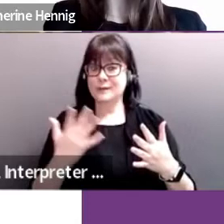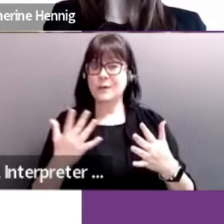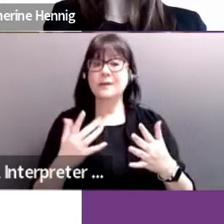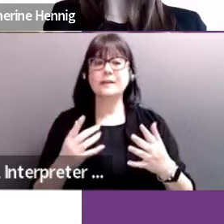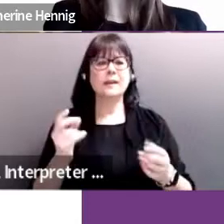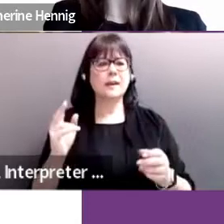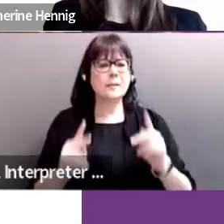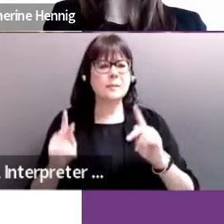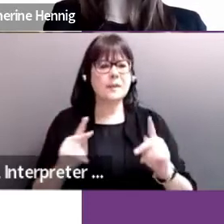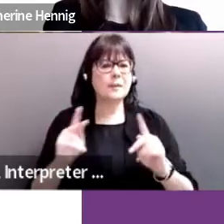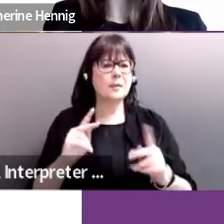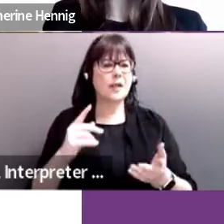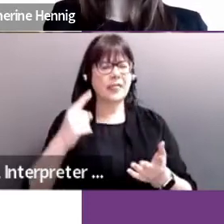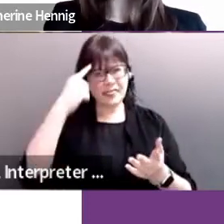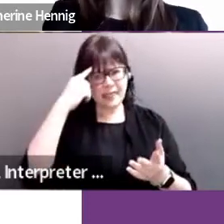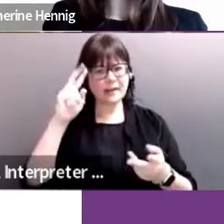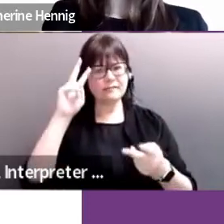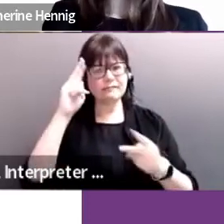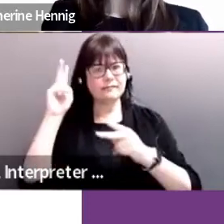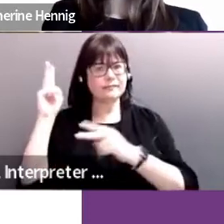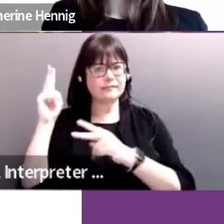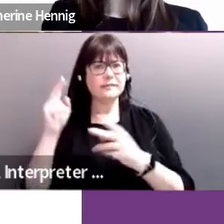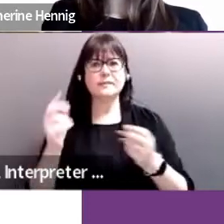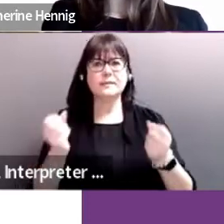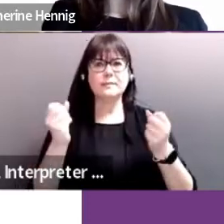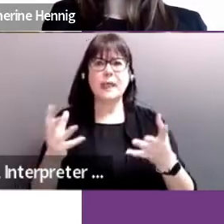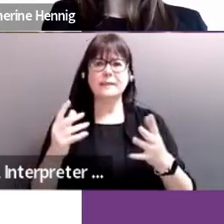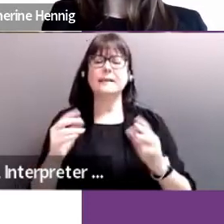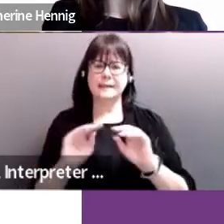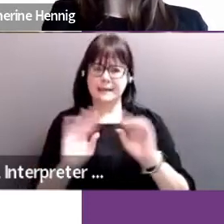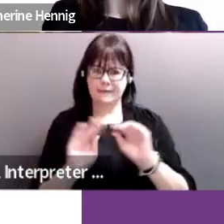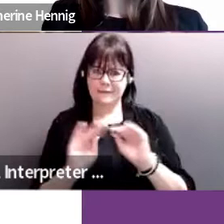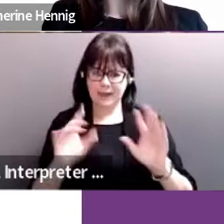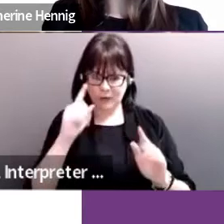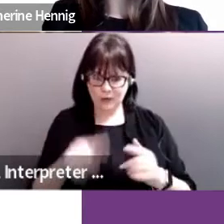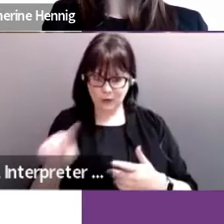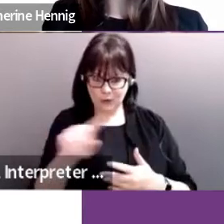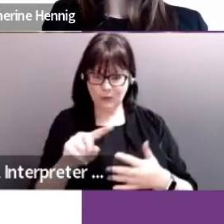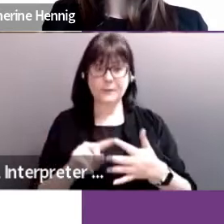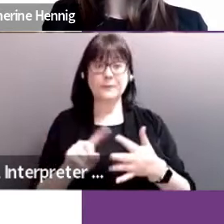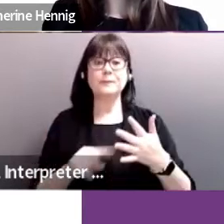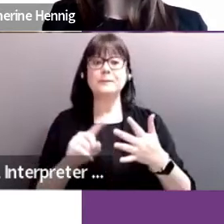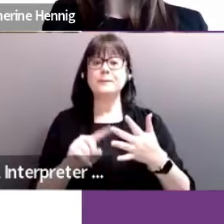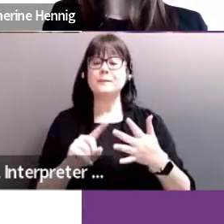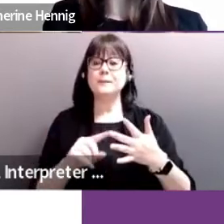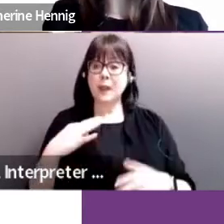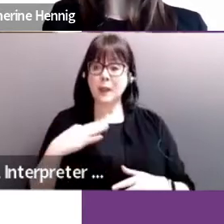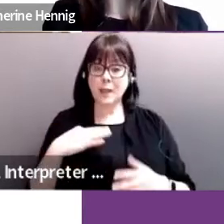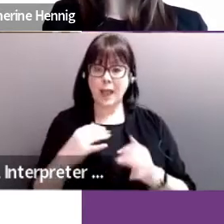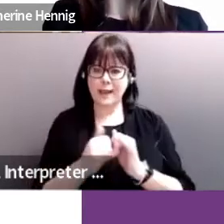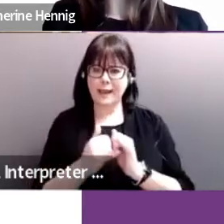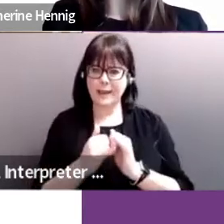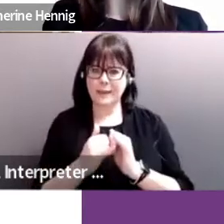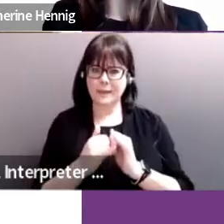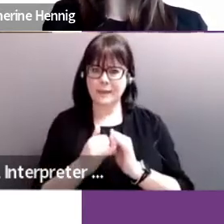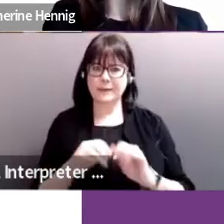that we hear way too often. Following this, we'll take a look at how to actually apply for grant funding and key things to keep front